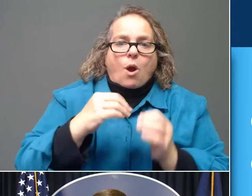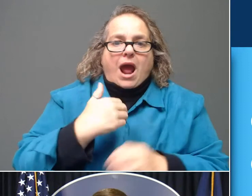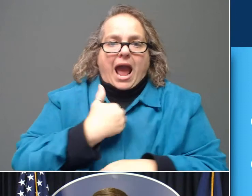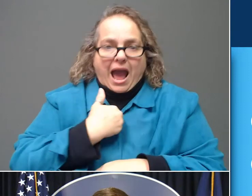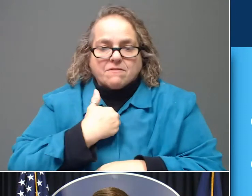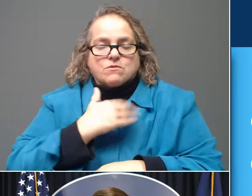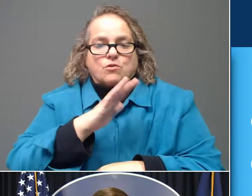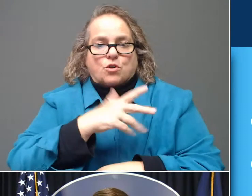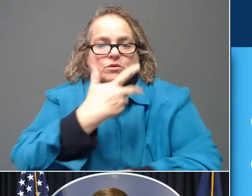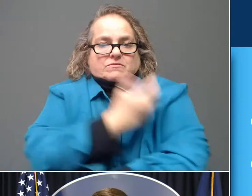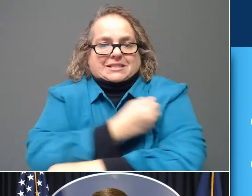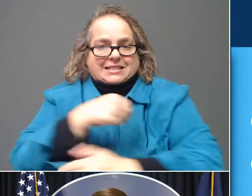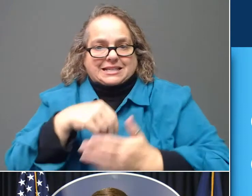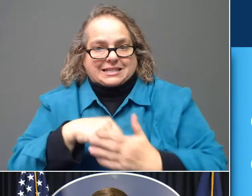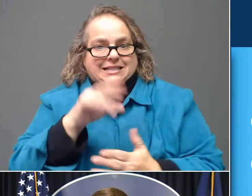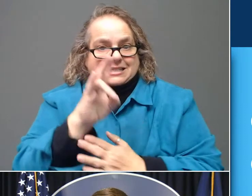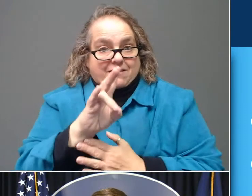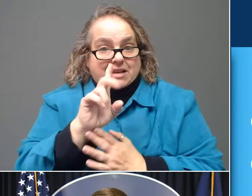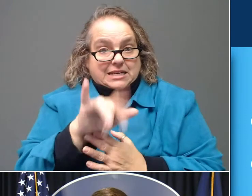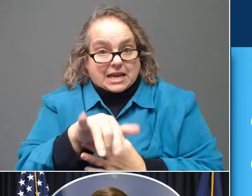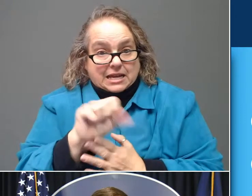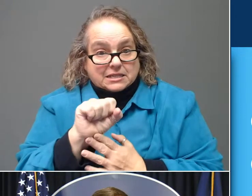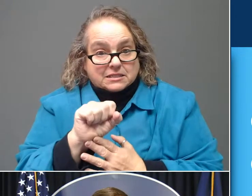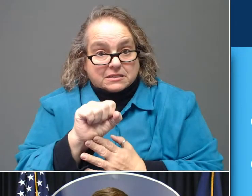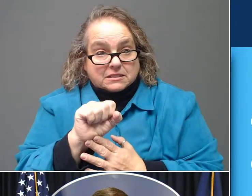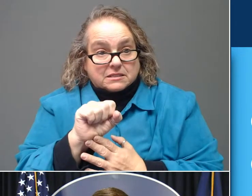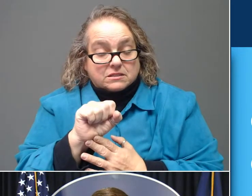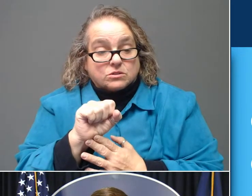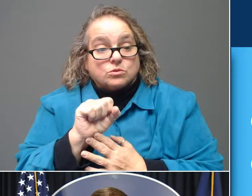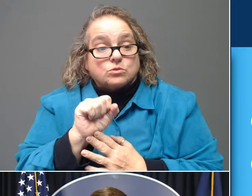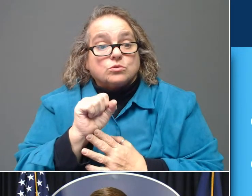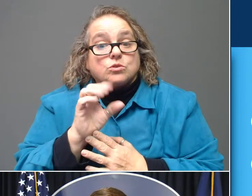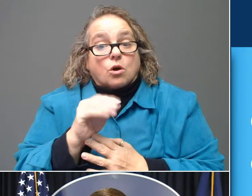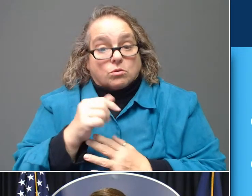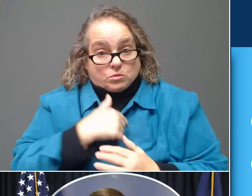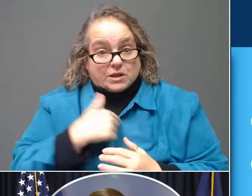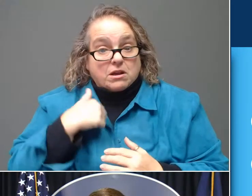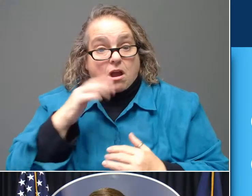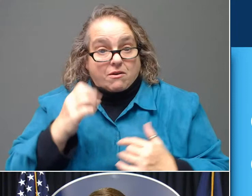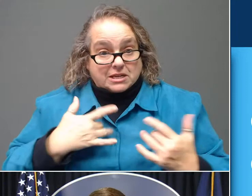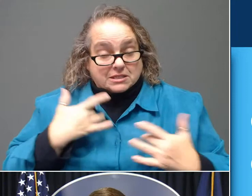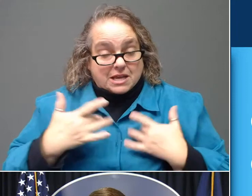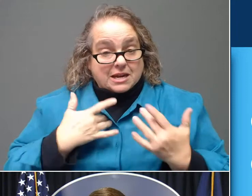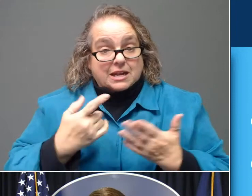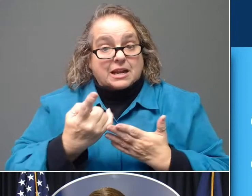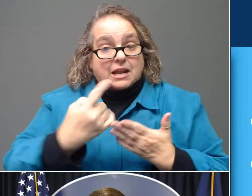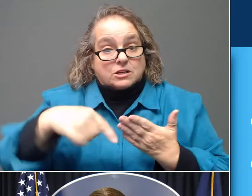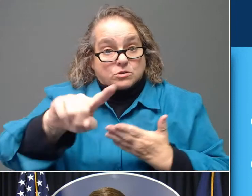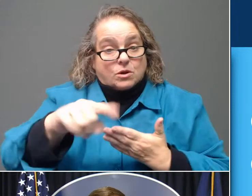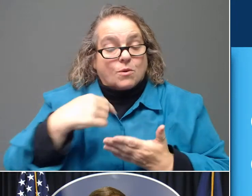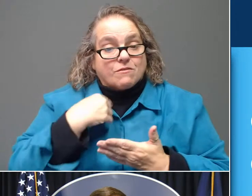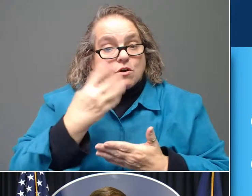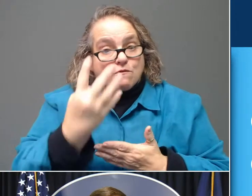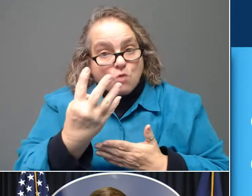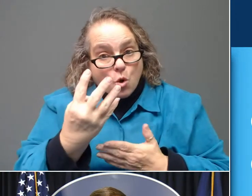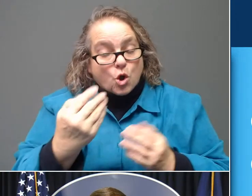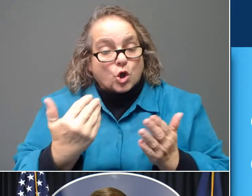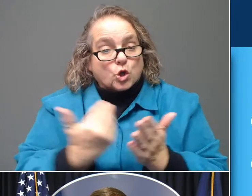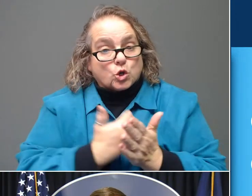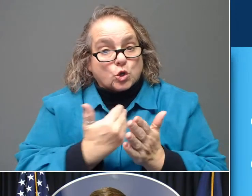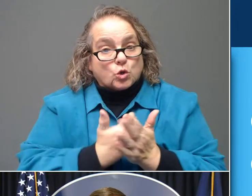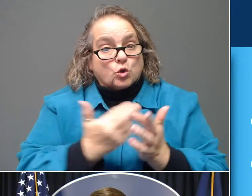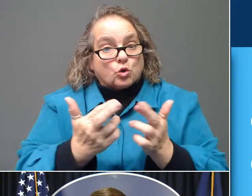days. So, we're pretty excited. Next week, we got 4 new regional